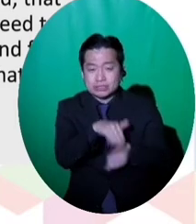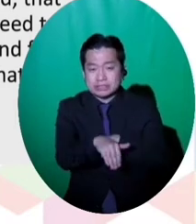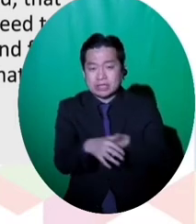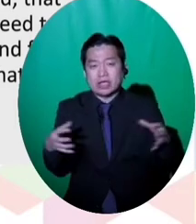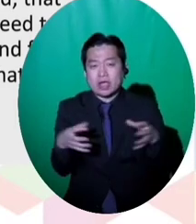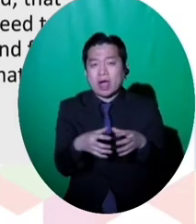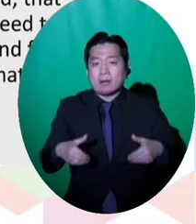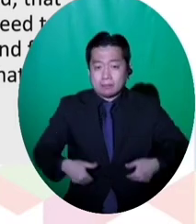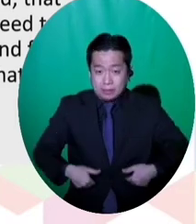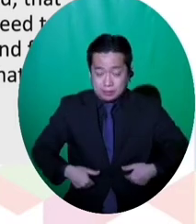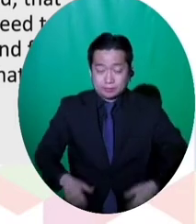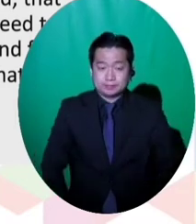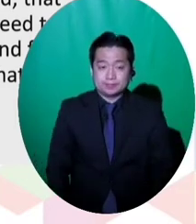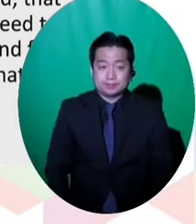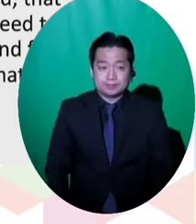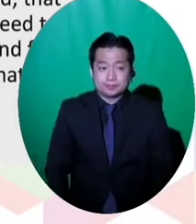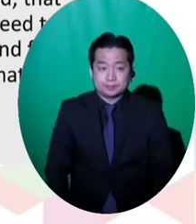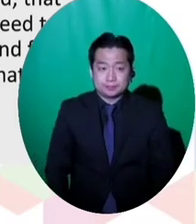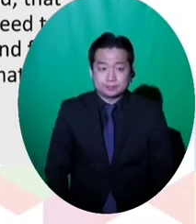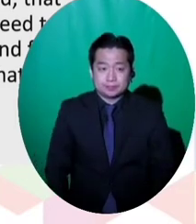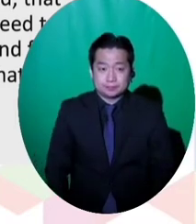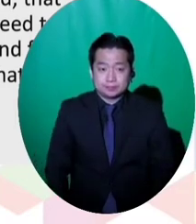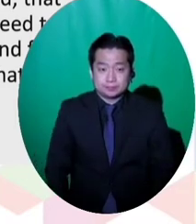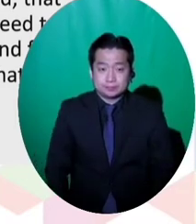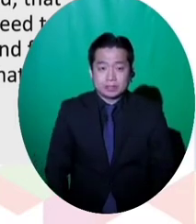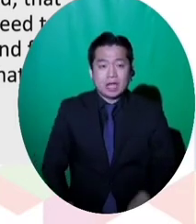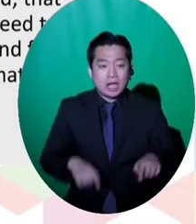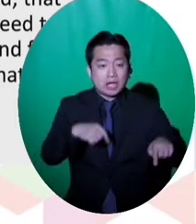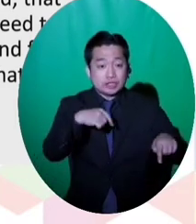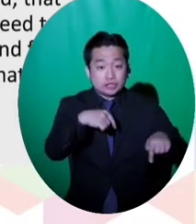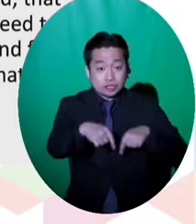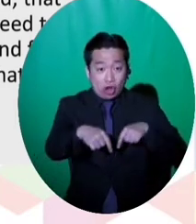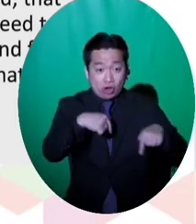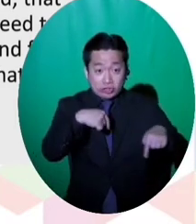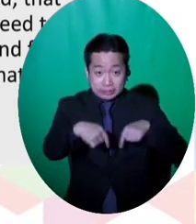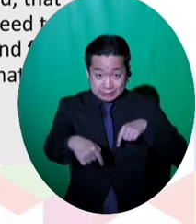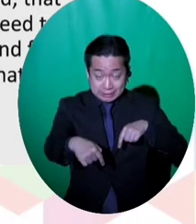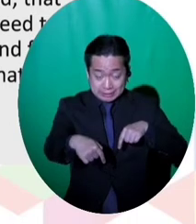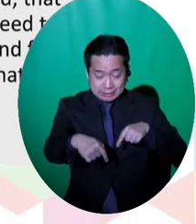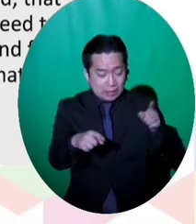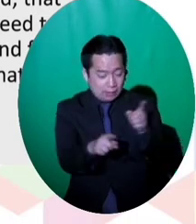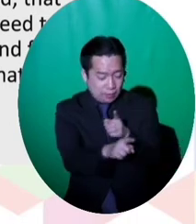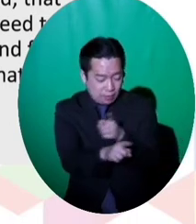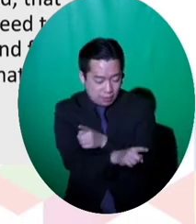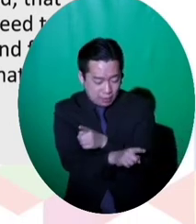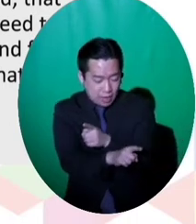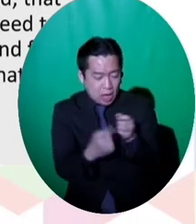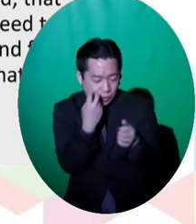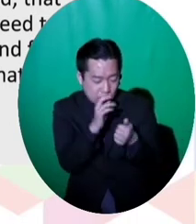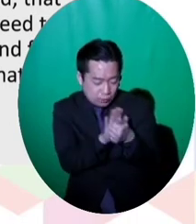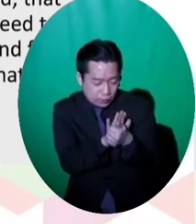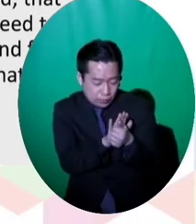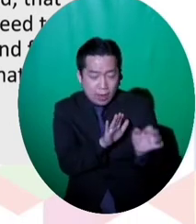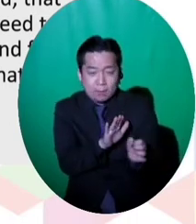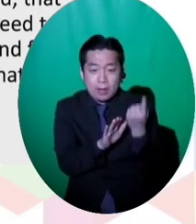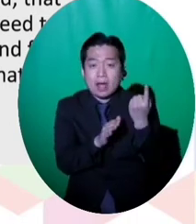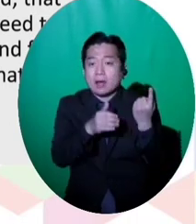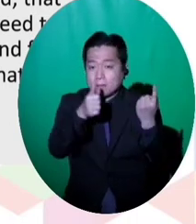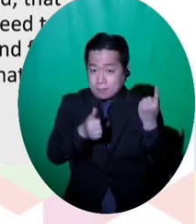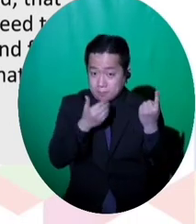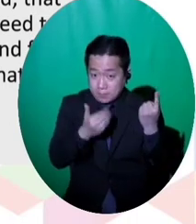change is by caring. What people want, they will say, is to live in a more caring